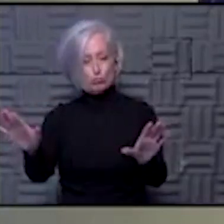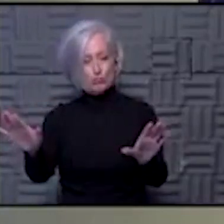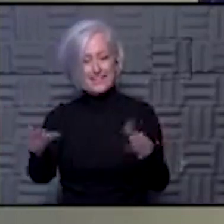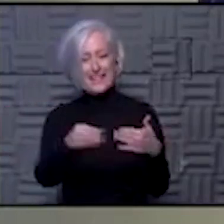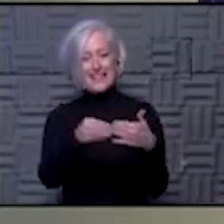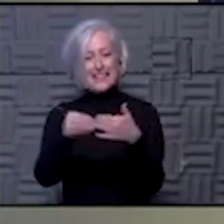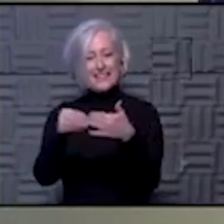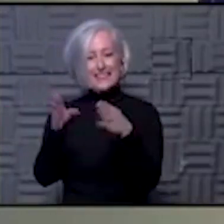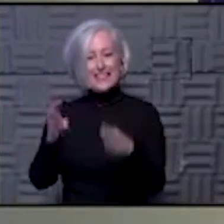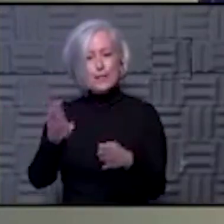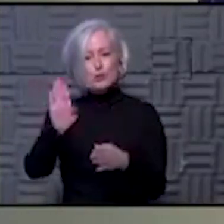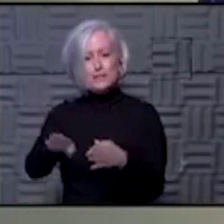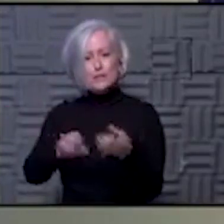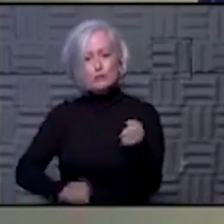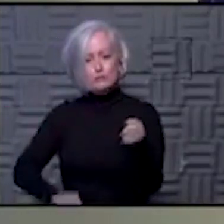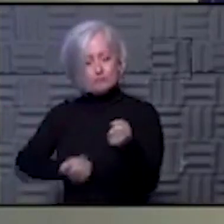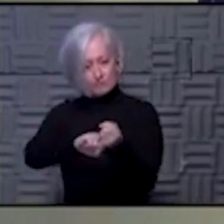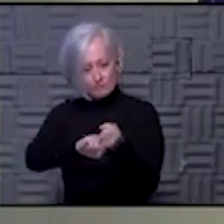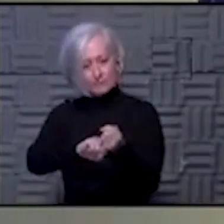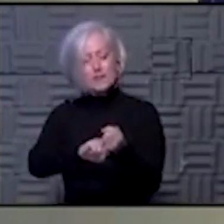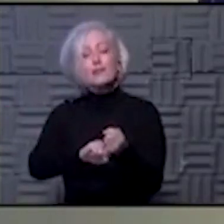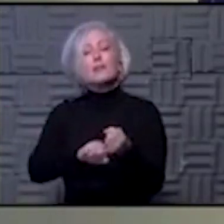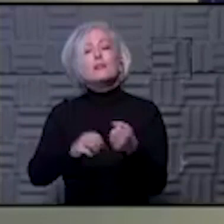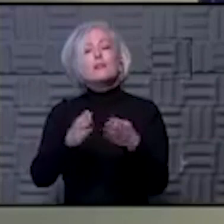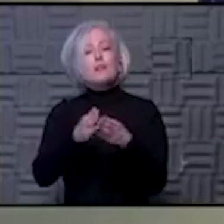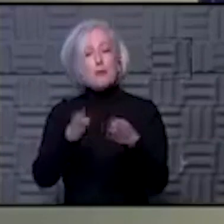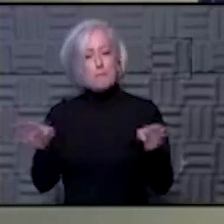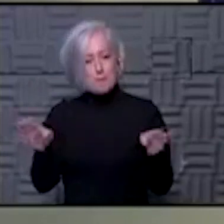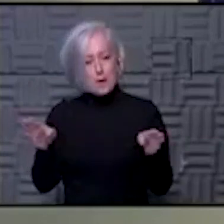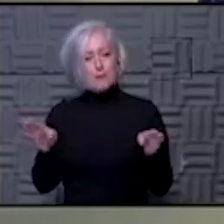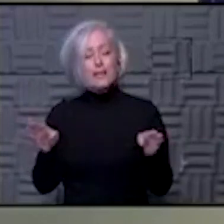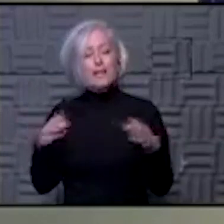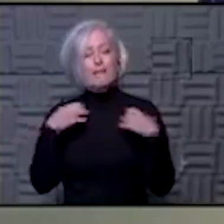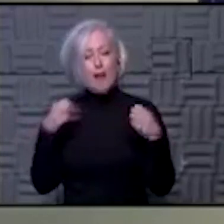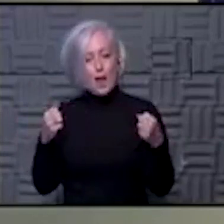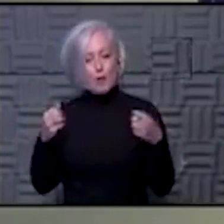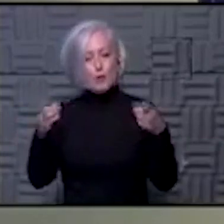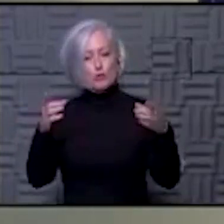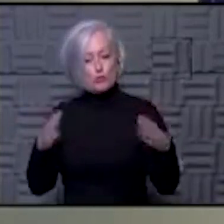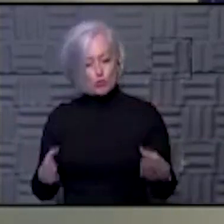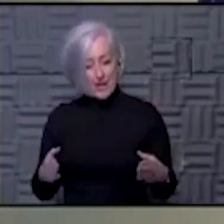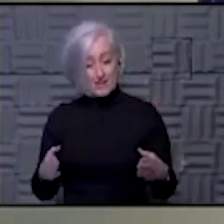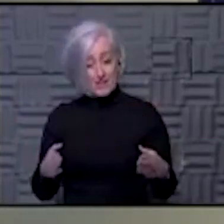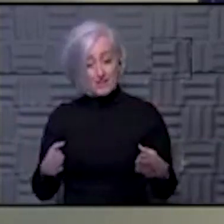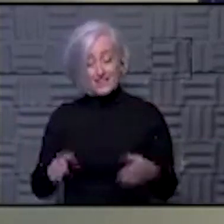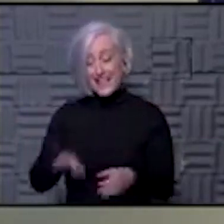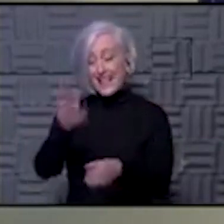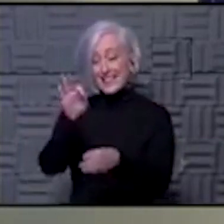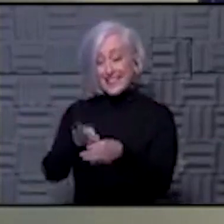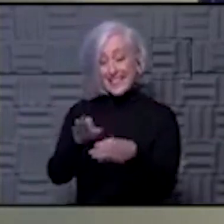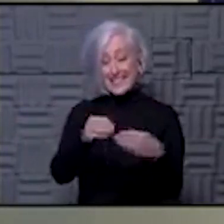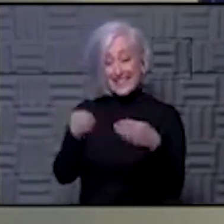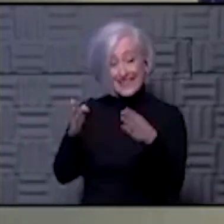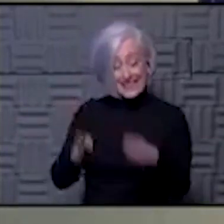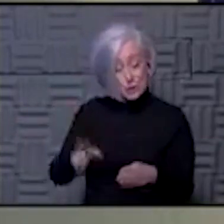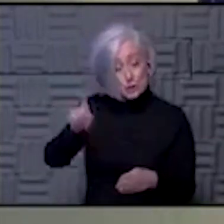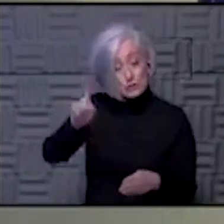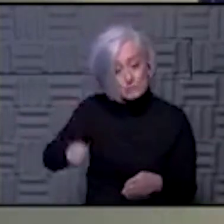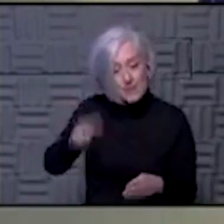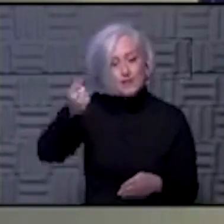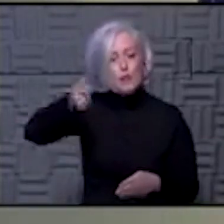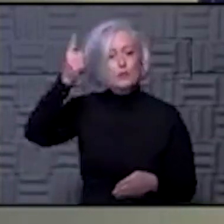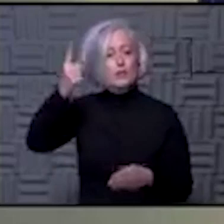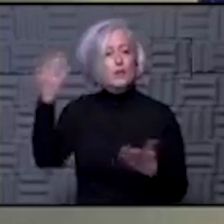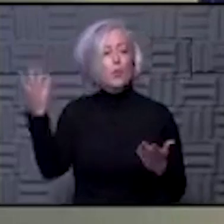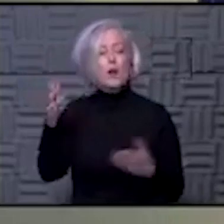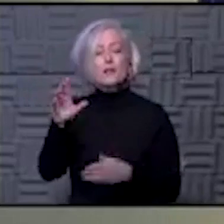our public health directors. We need leadership to understand, especially elected leadership, to understand what the CMOs